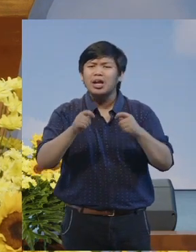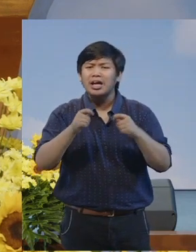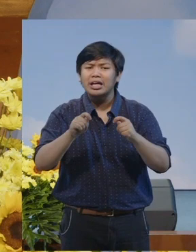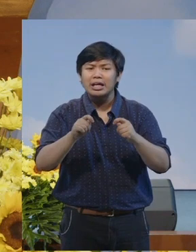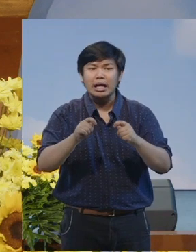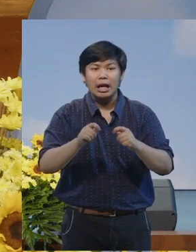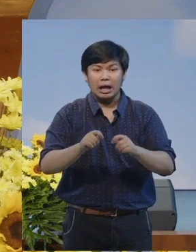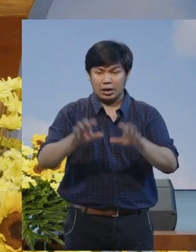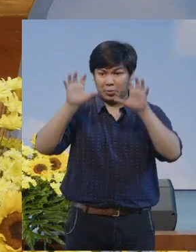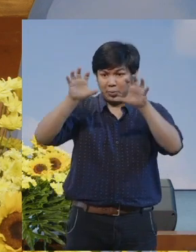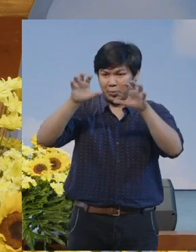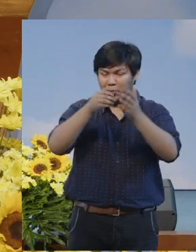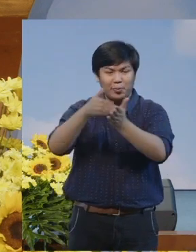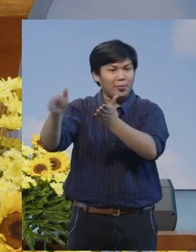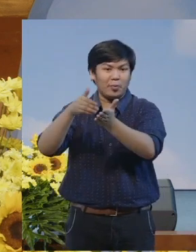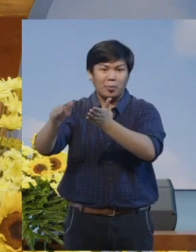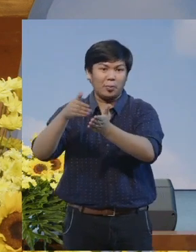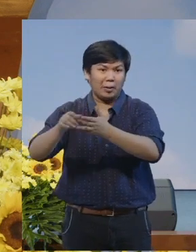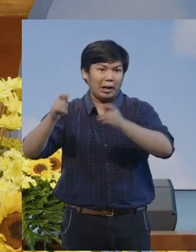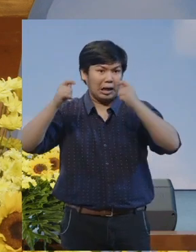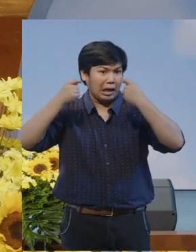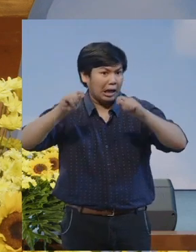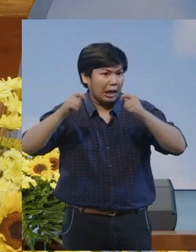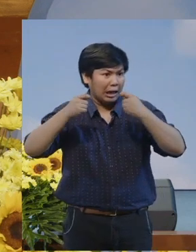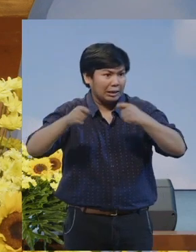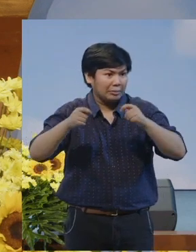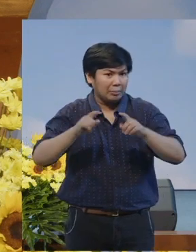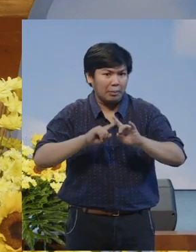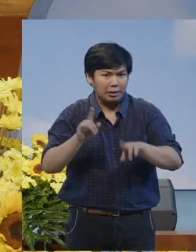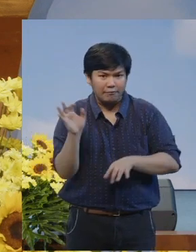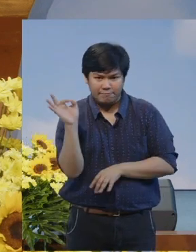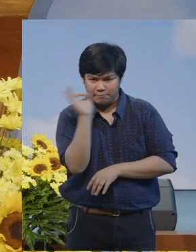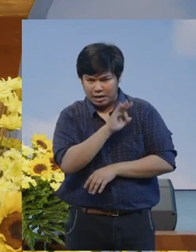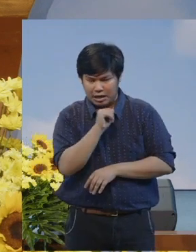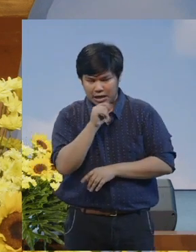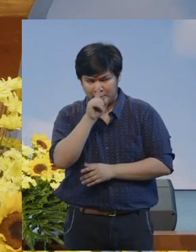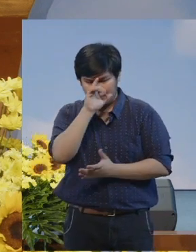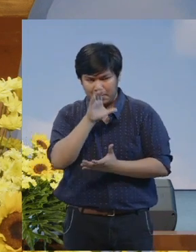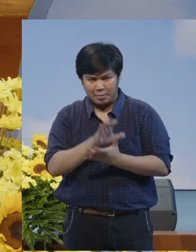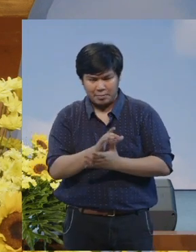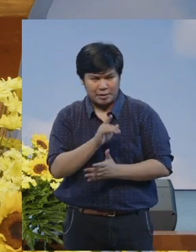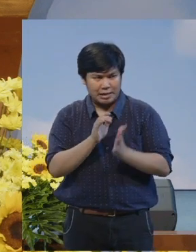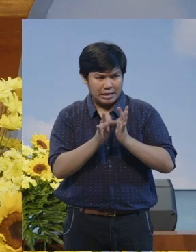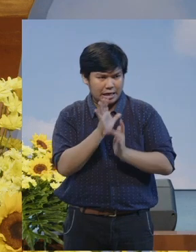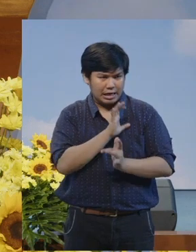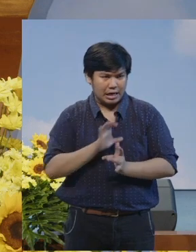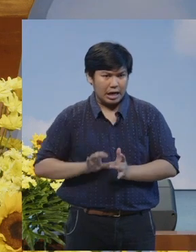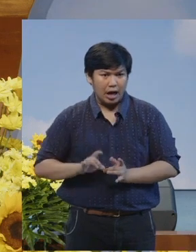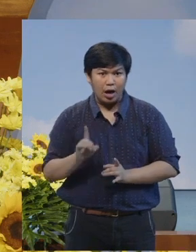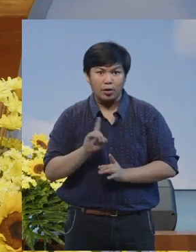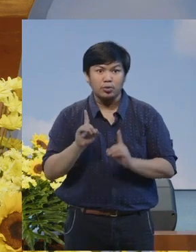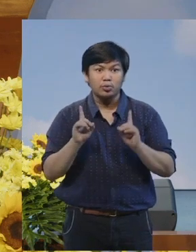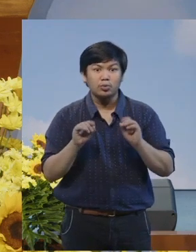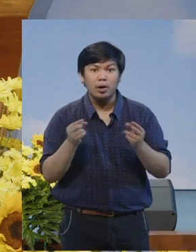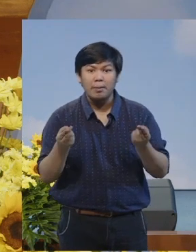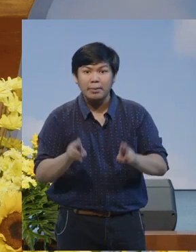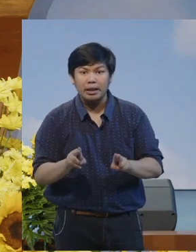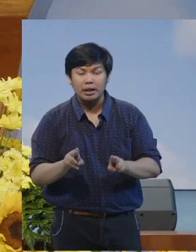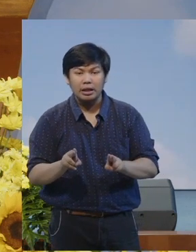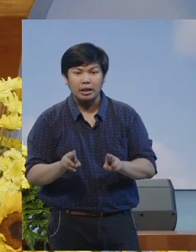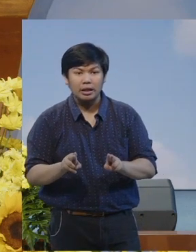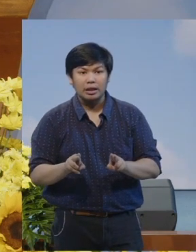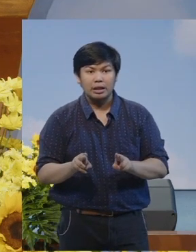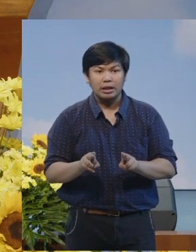out ng demons. Kuno, no? Sa Acts 19:13, ang sabi ganito, "And